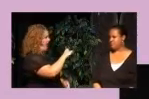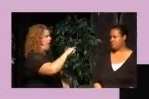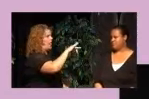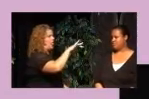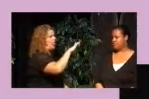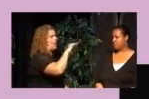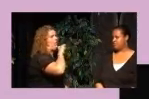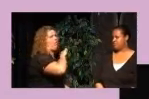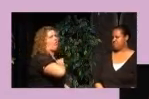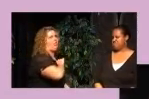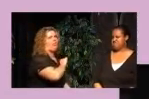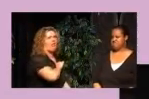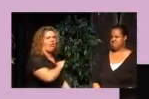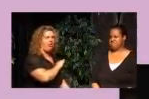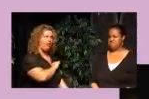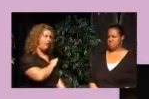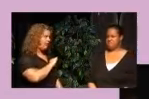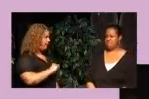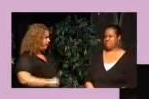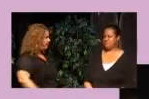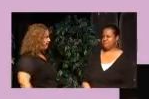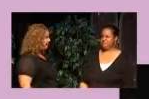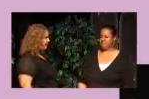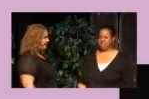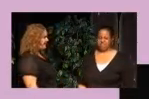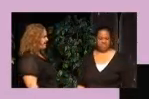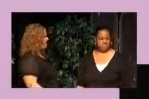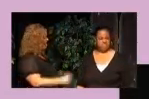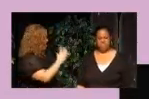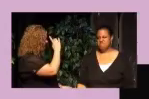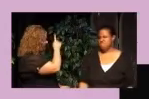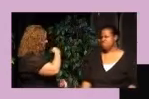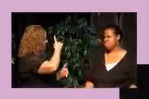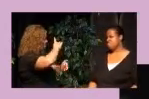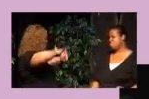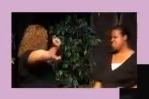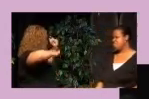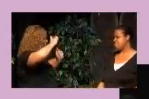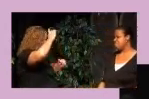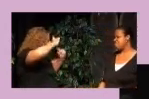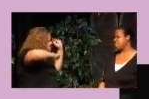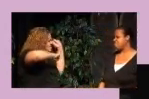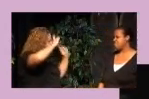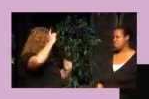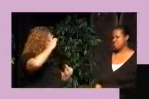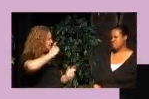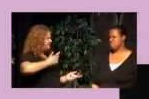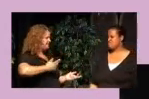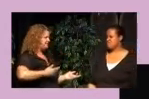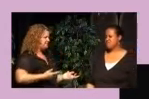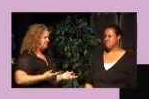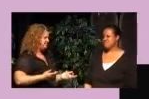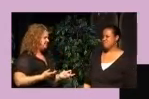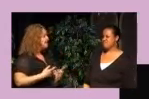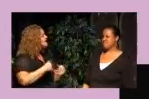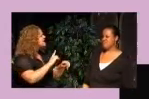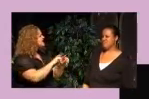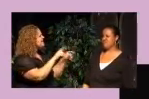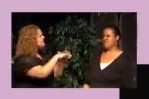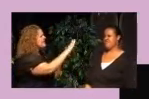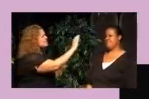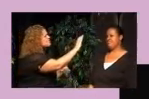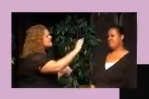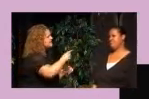ugly. She's currently sporting an angry face. Sullen, not as different as